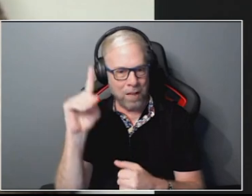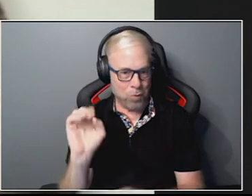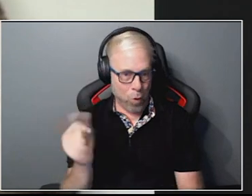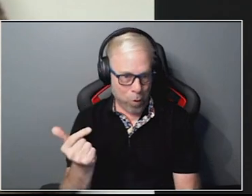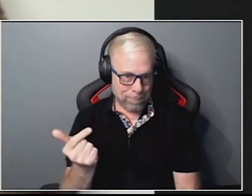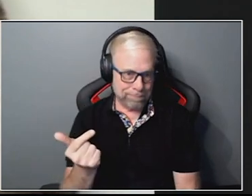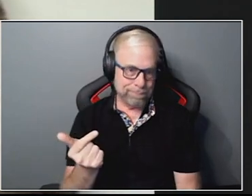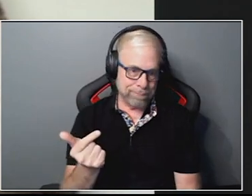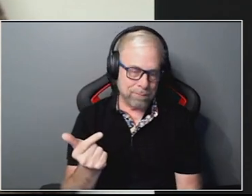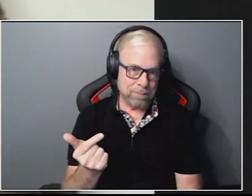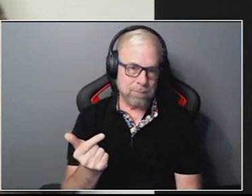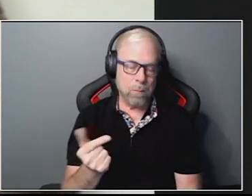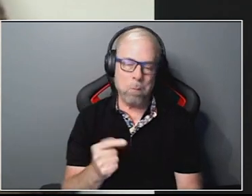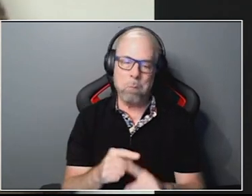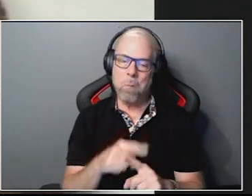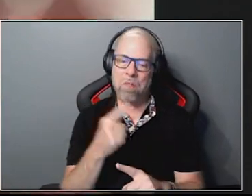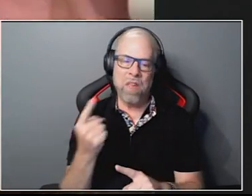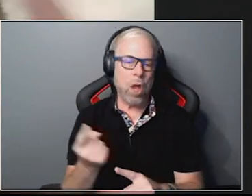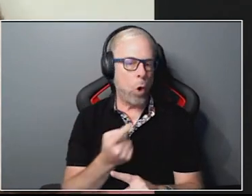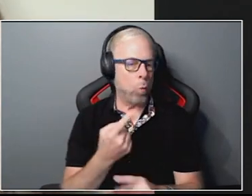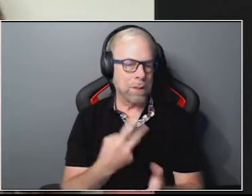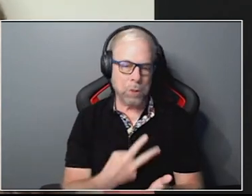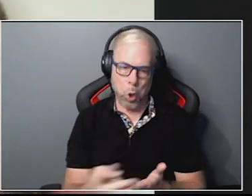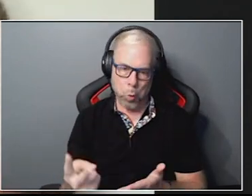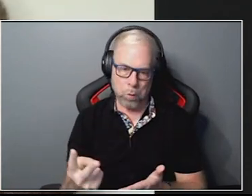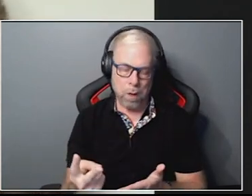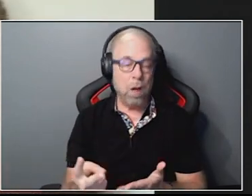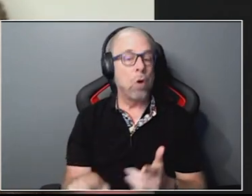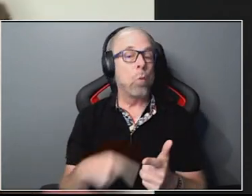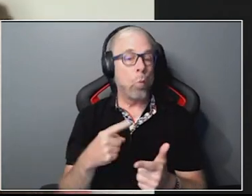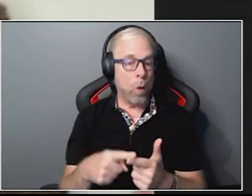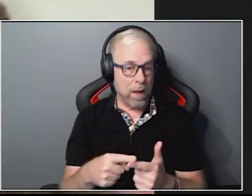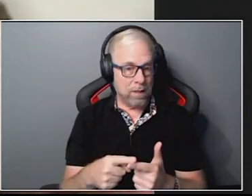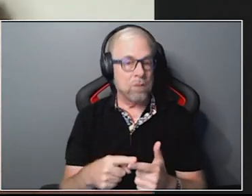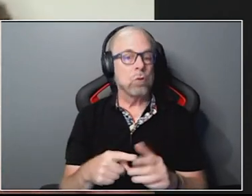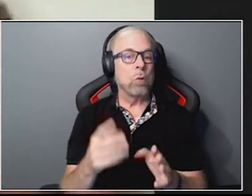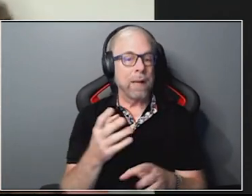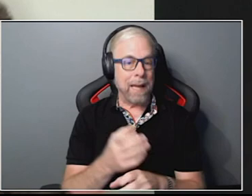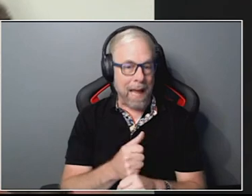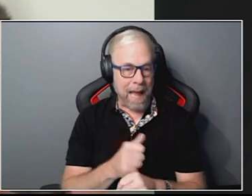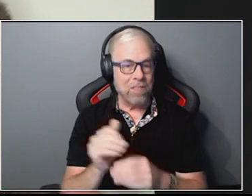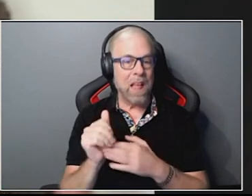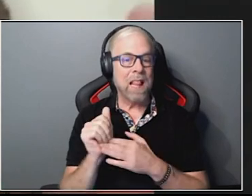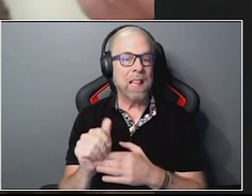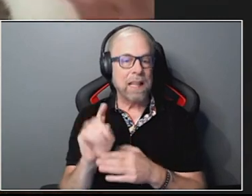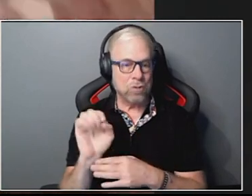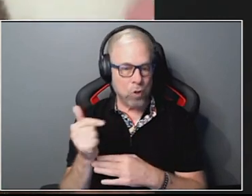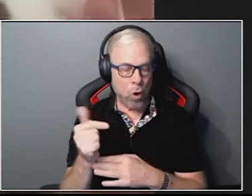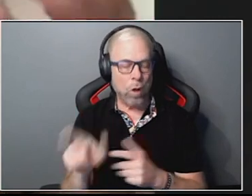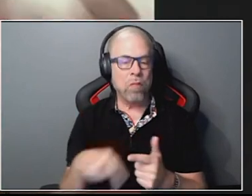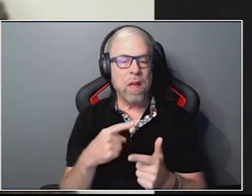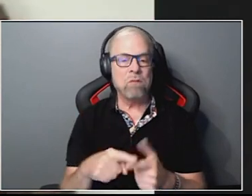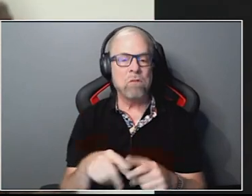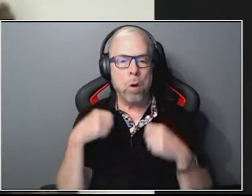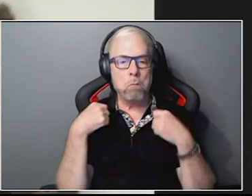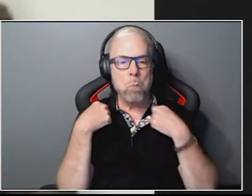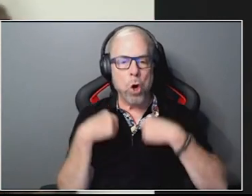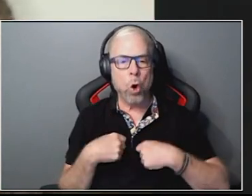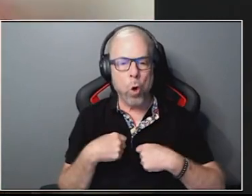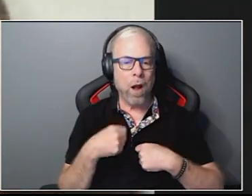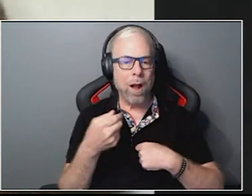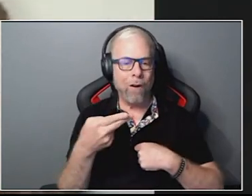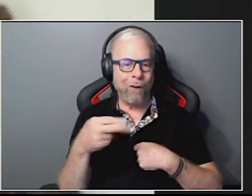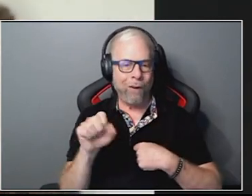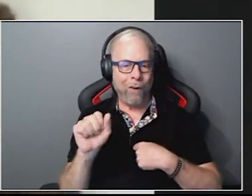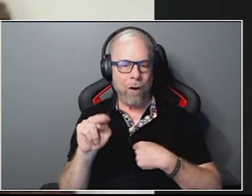but they always lose. So once you get the lead dog, now you have to harness them. So in order to harness them,